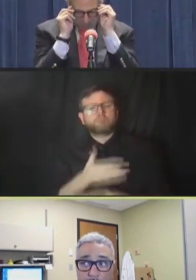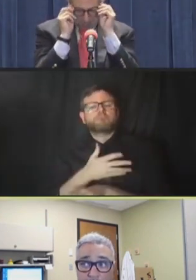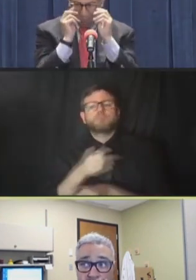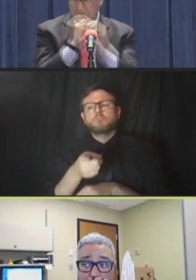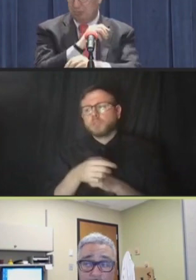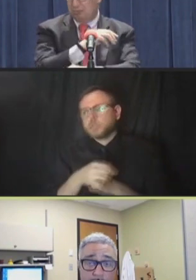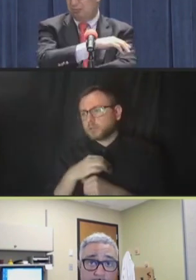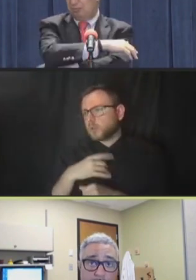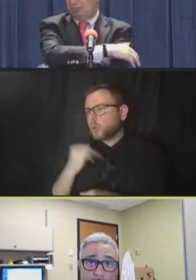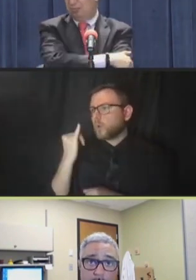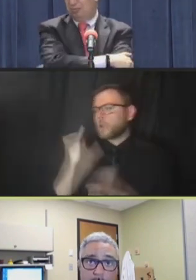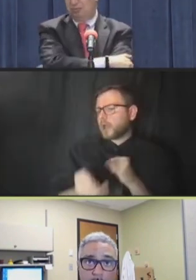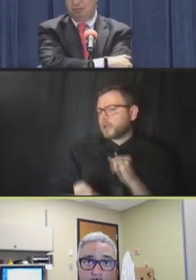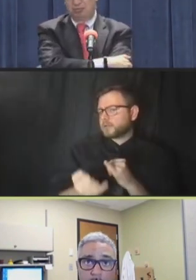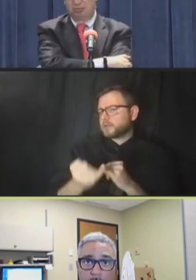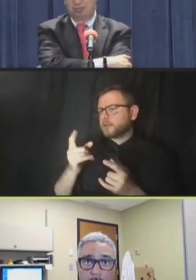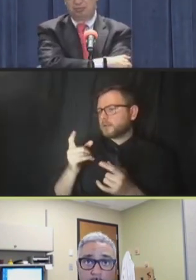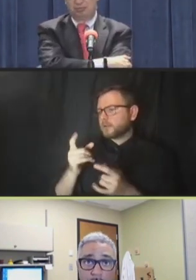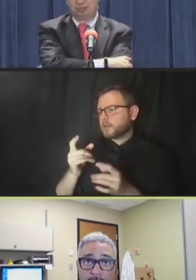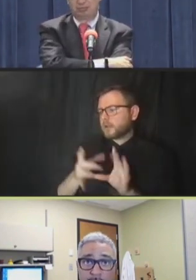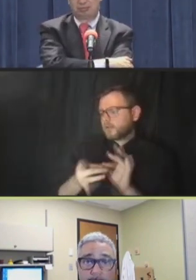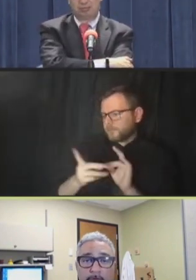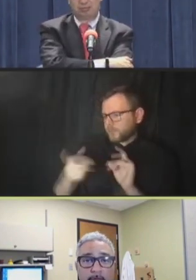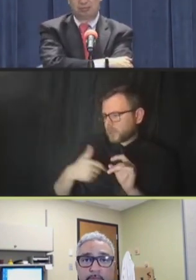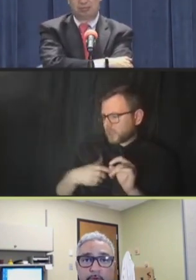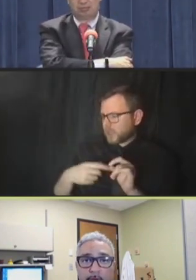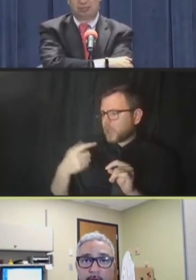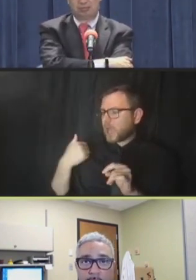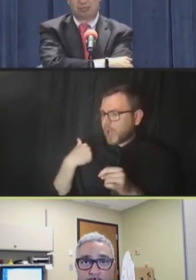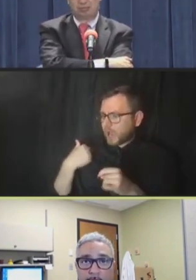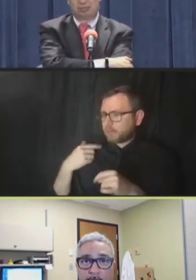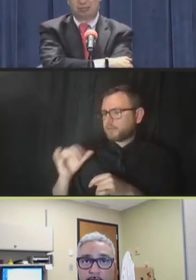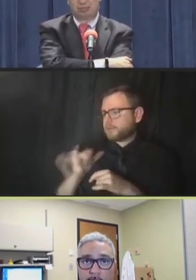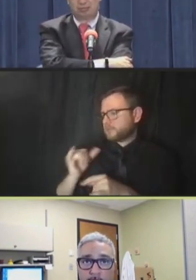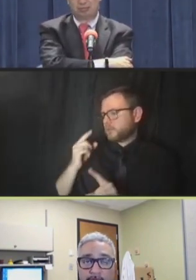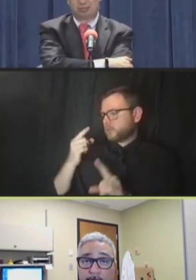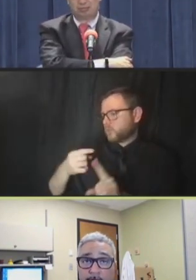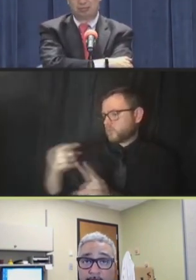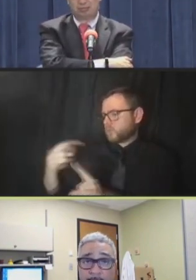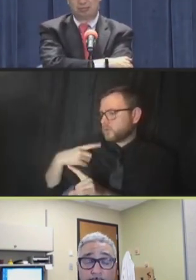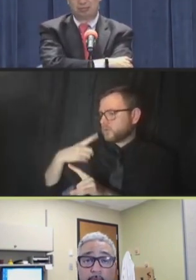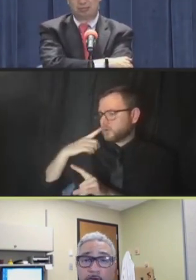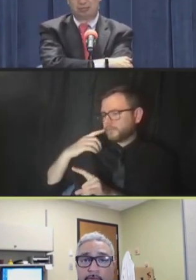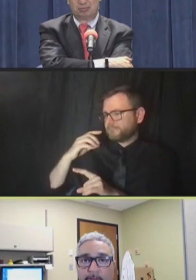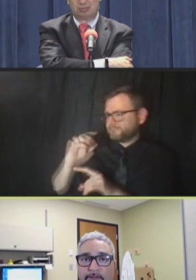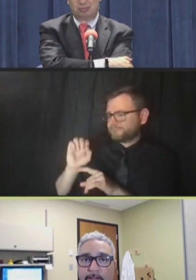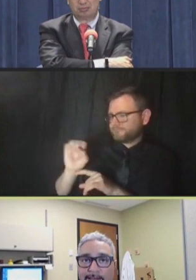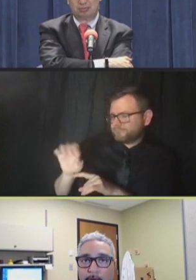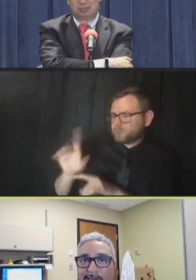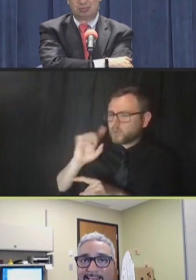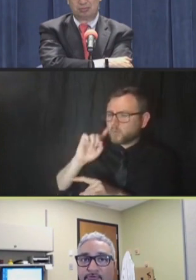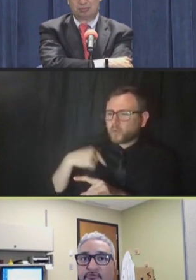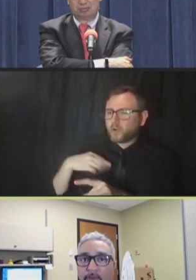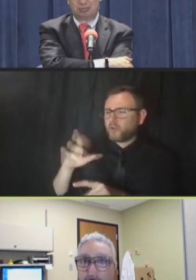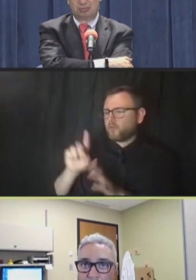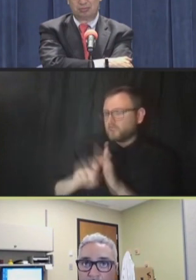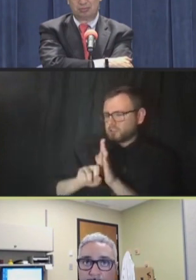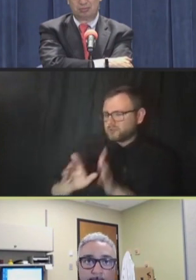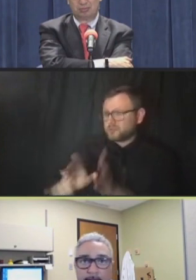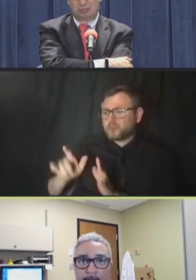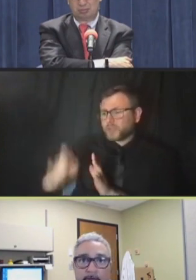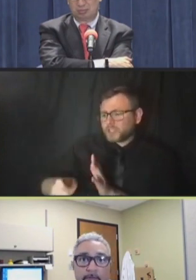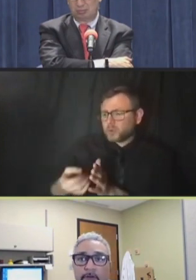add one last comment onto that, I've made those same points to researchers quite frequently, and more specifically that we need to